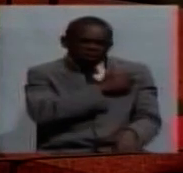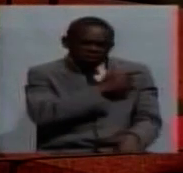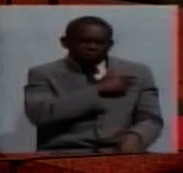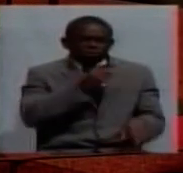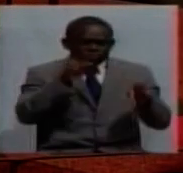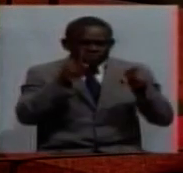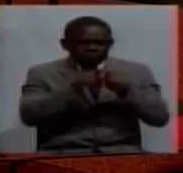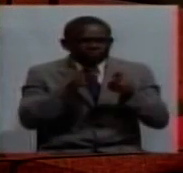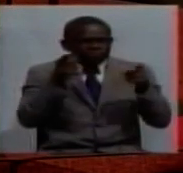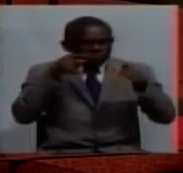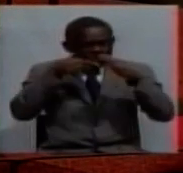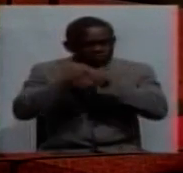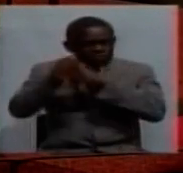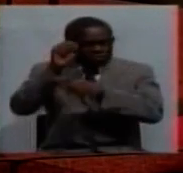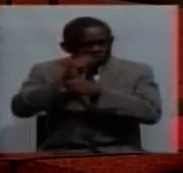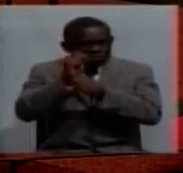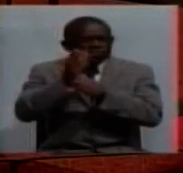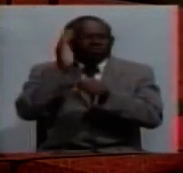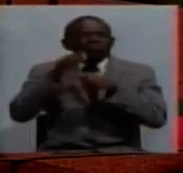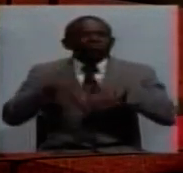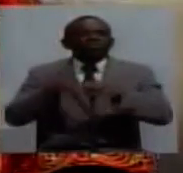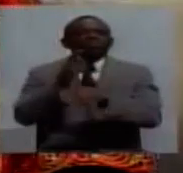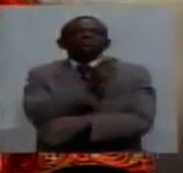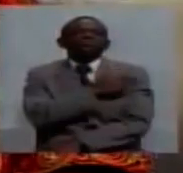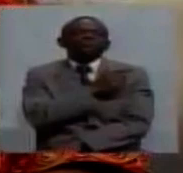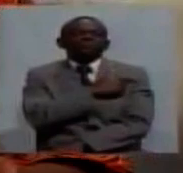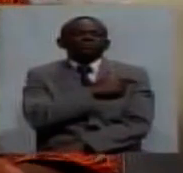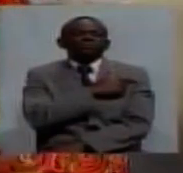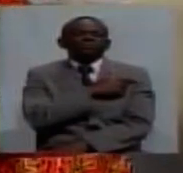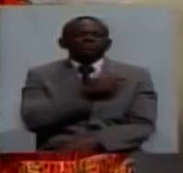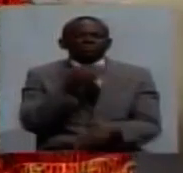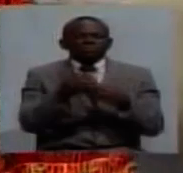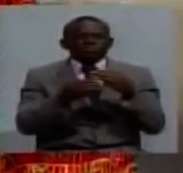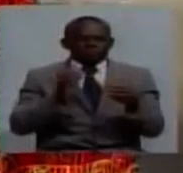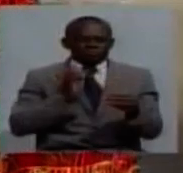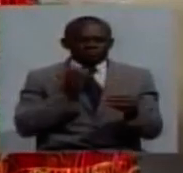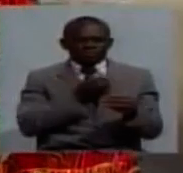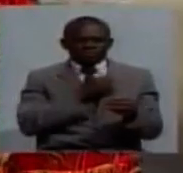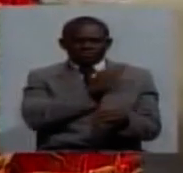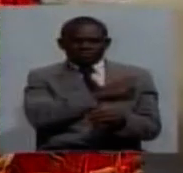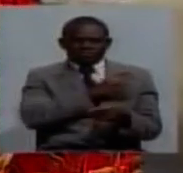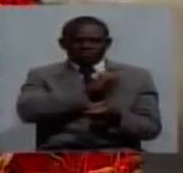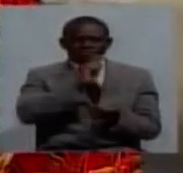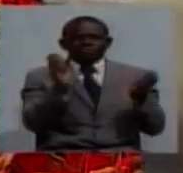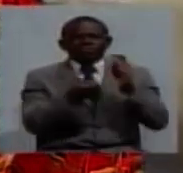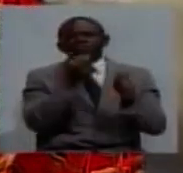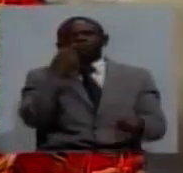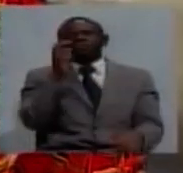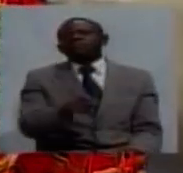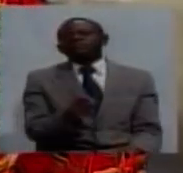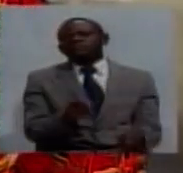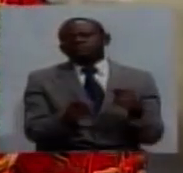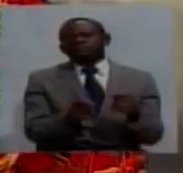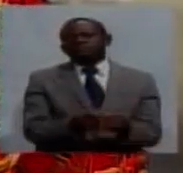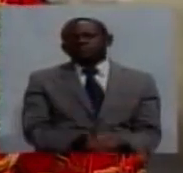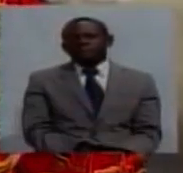challenged, but there must be a system in place that measures my performance, that measures. You know, one of the things that is hardest to